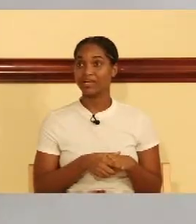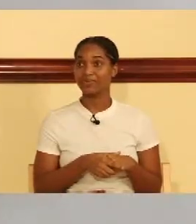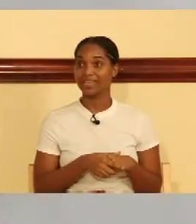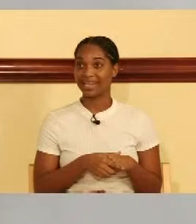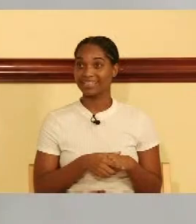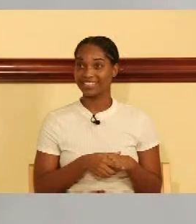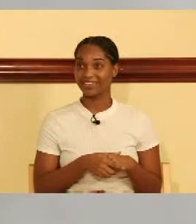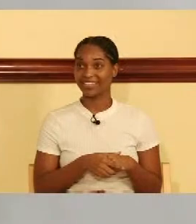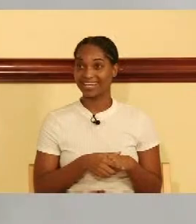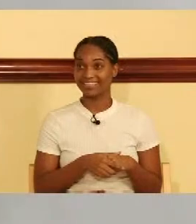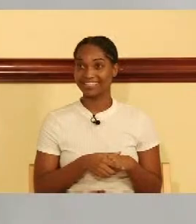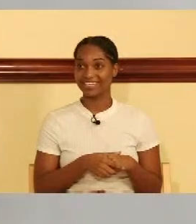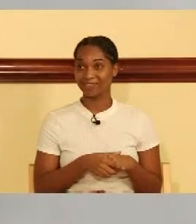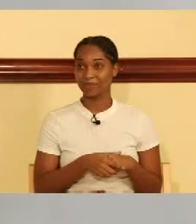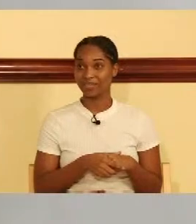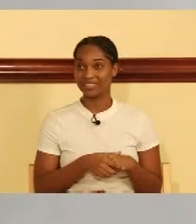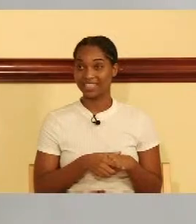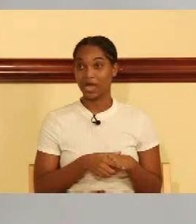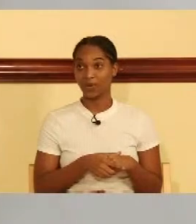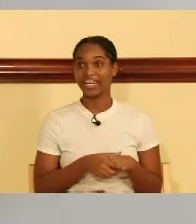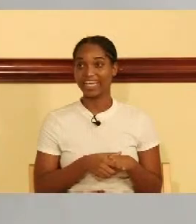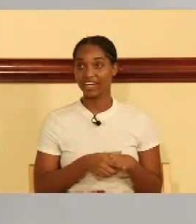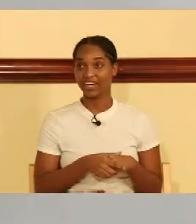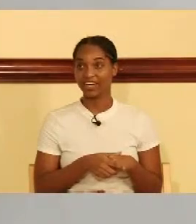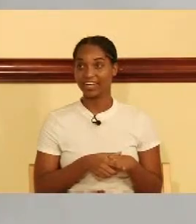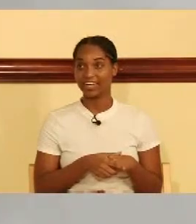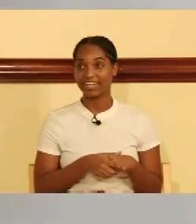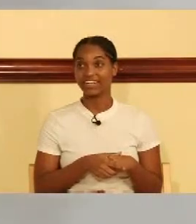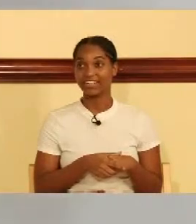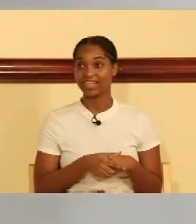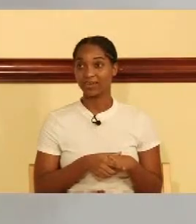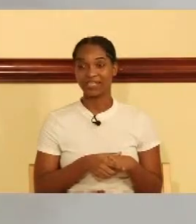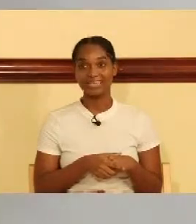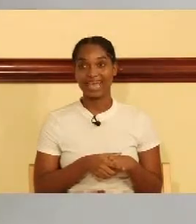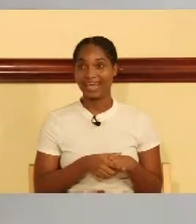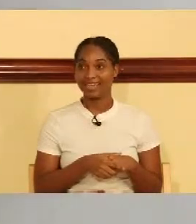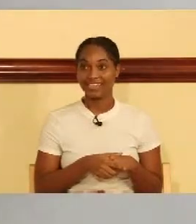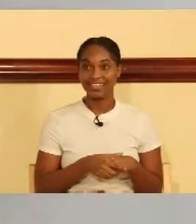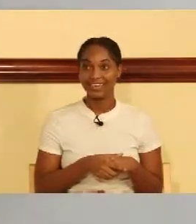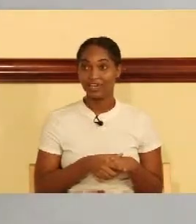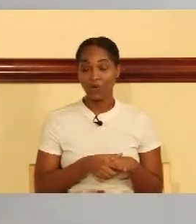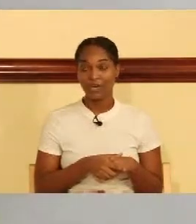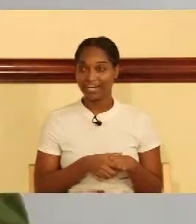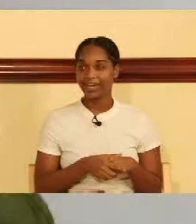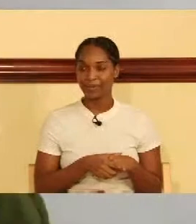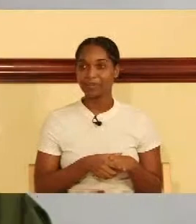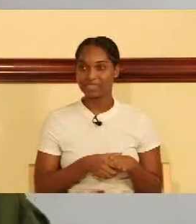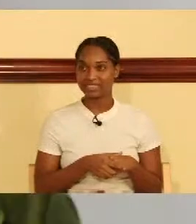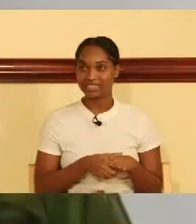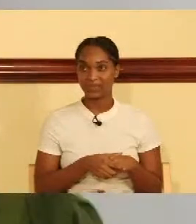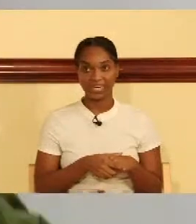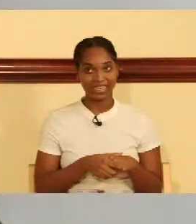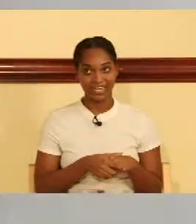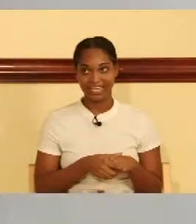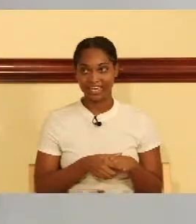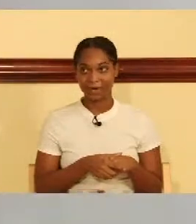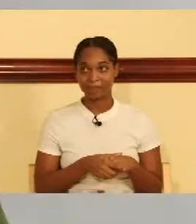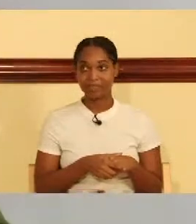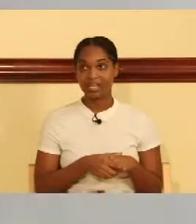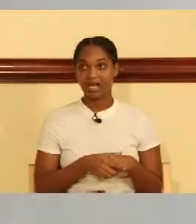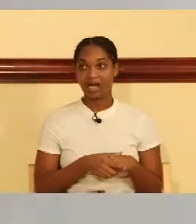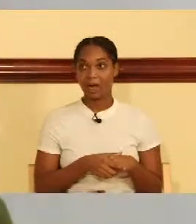people are realizing and recognizing the deaf community, that we're here, that they're there. We're not hiding. No, we're here. We're present. We're clearly